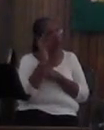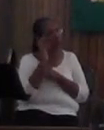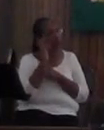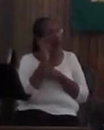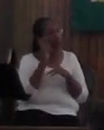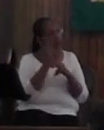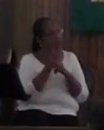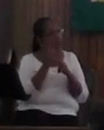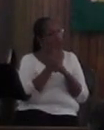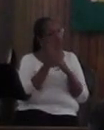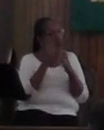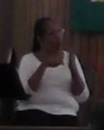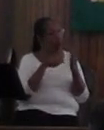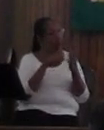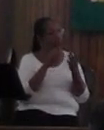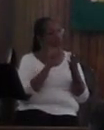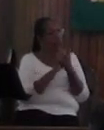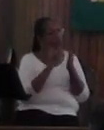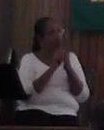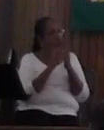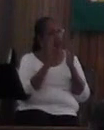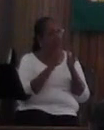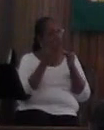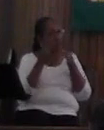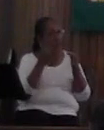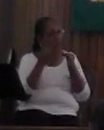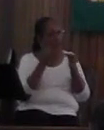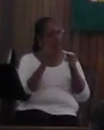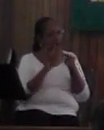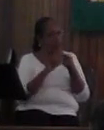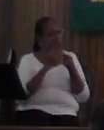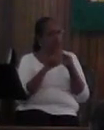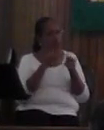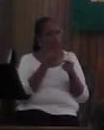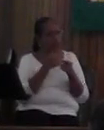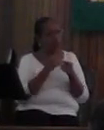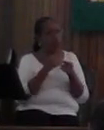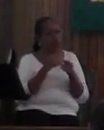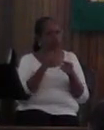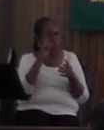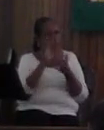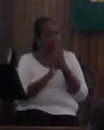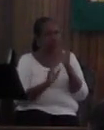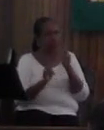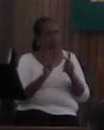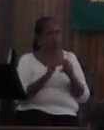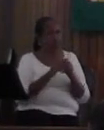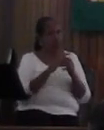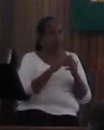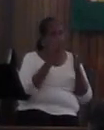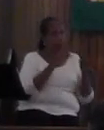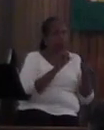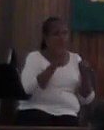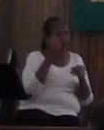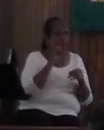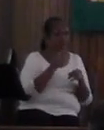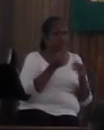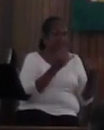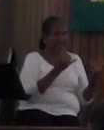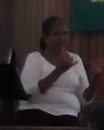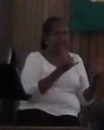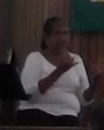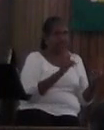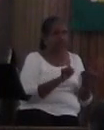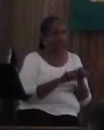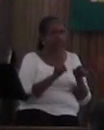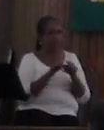to what the writer is telling these Jewish converts, because it is as relevant for us today as it was for